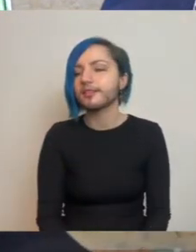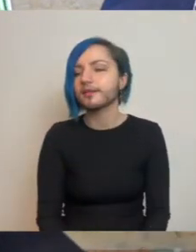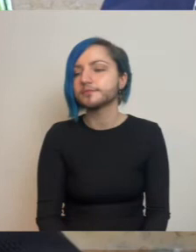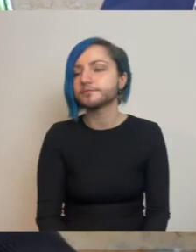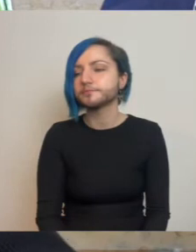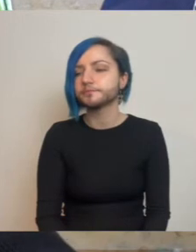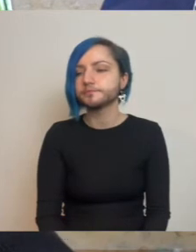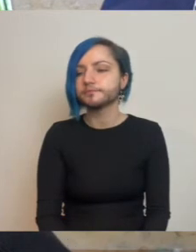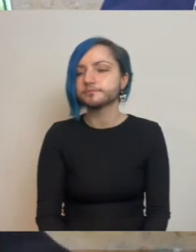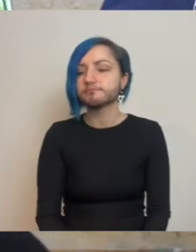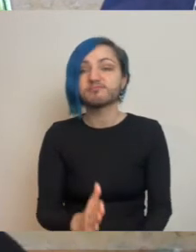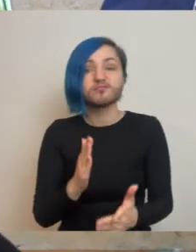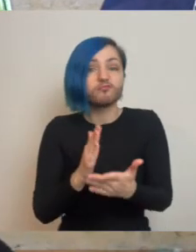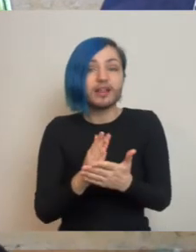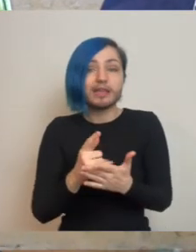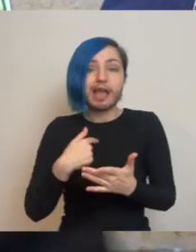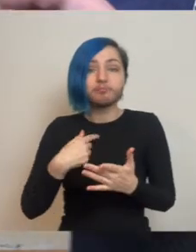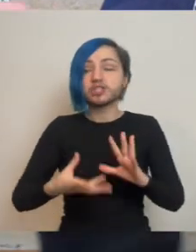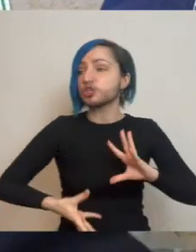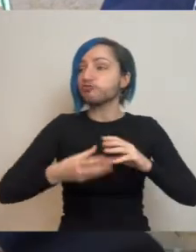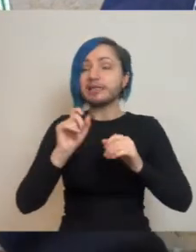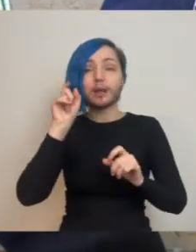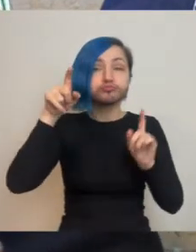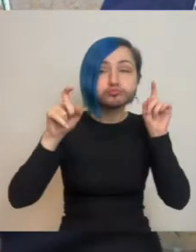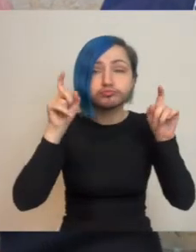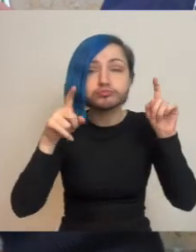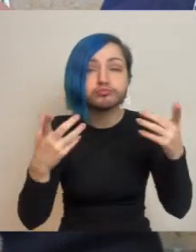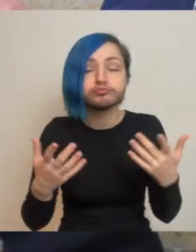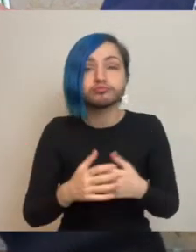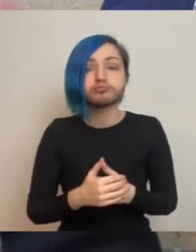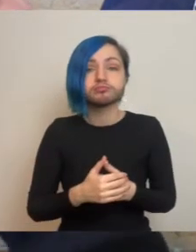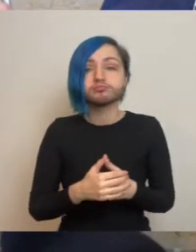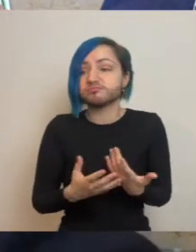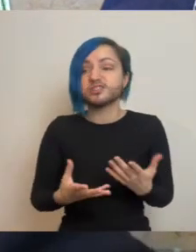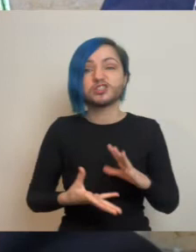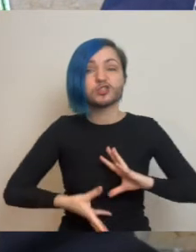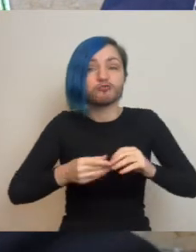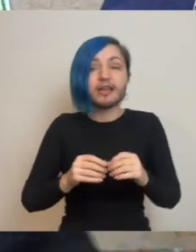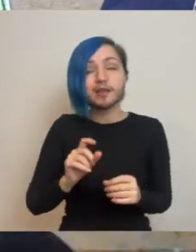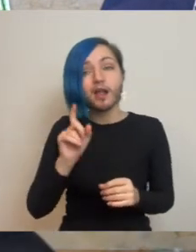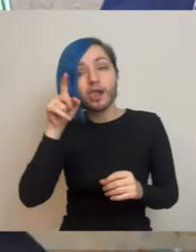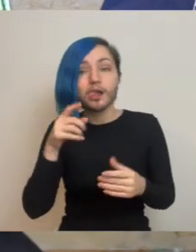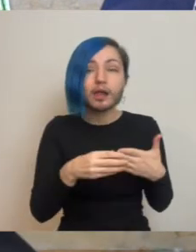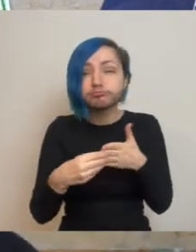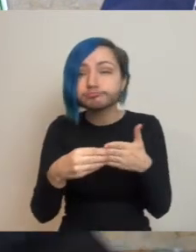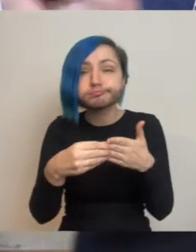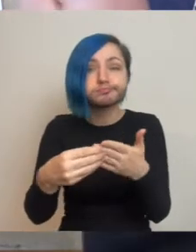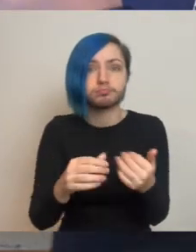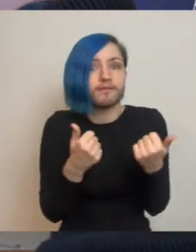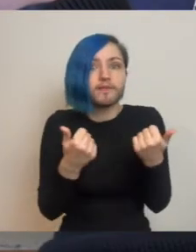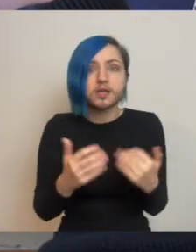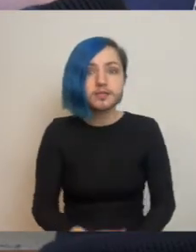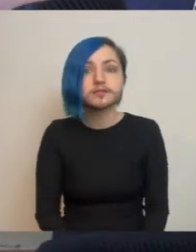I'm just sort of improvising this, just sort of making it up as I go along, and that's absolutely